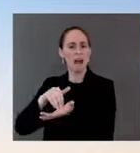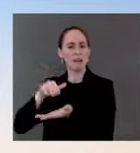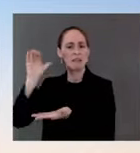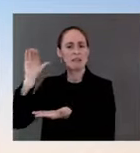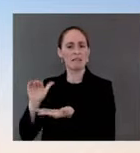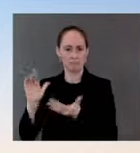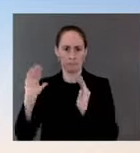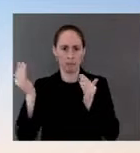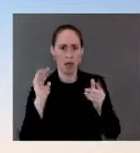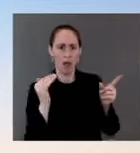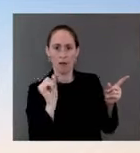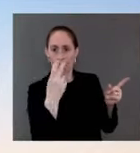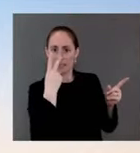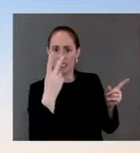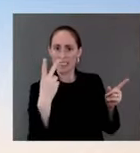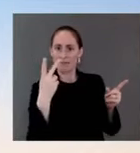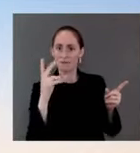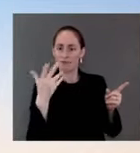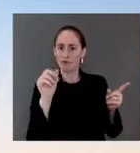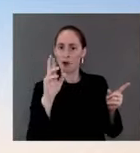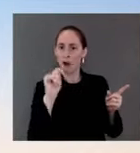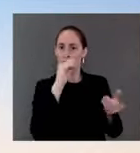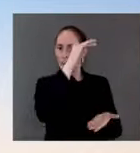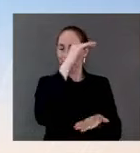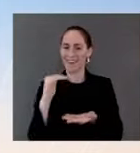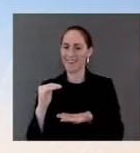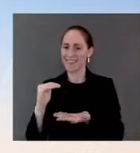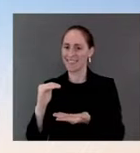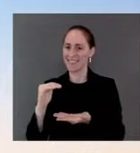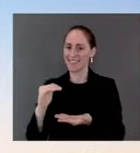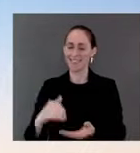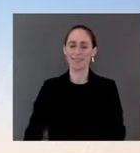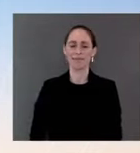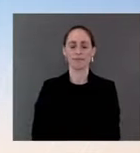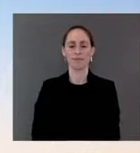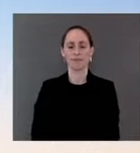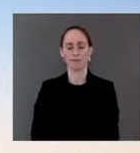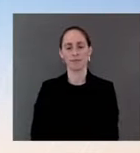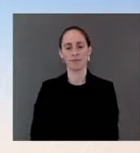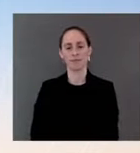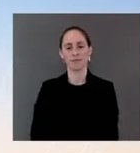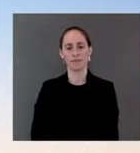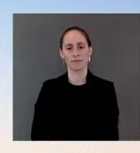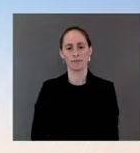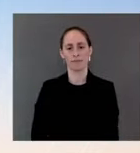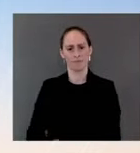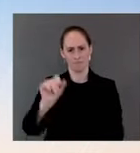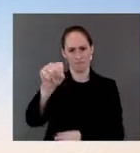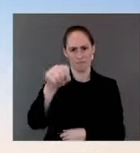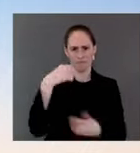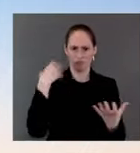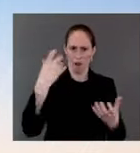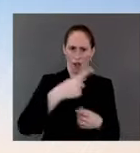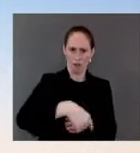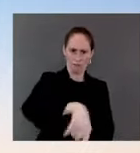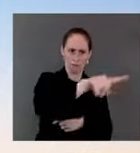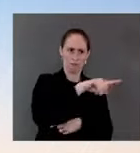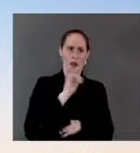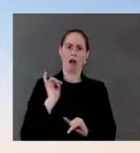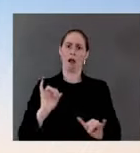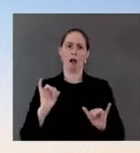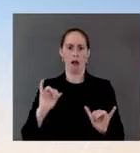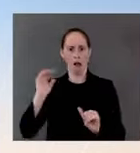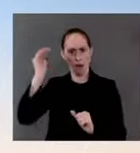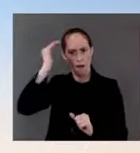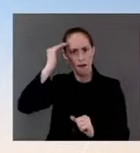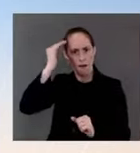the American people to understand and know, because if the cost of shipping a container is less expensive, it means that more goods can be